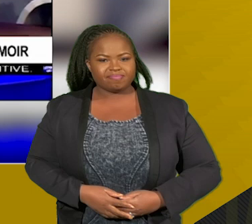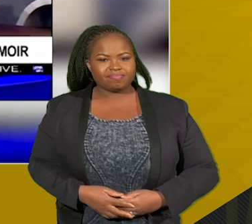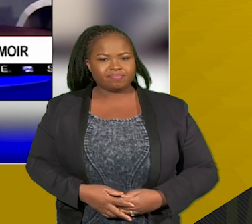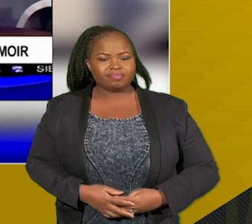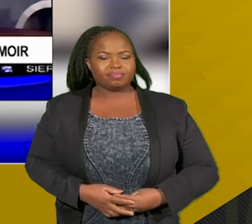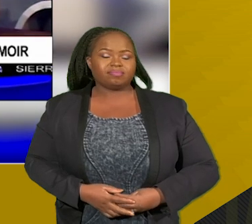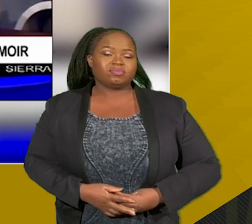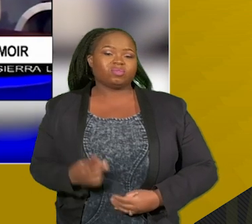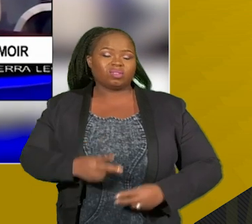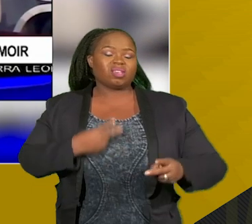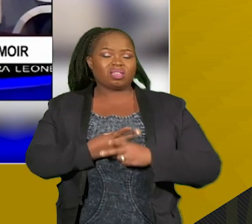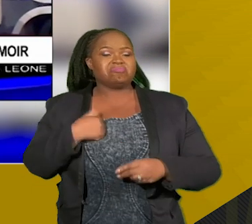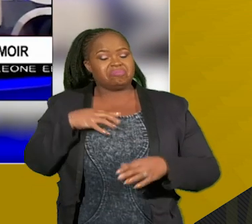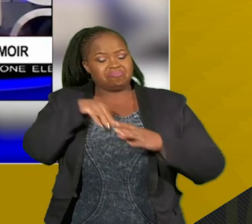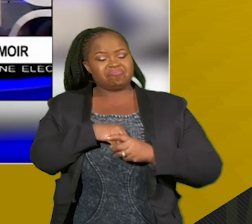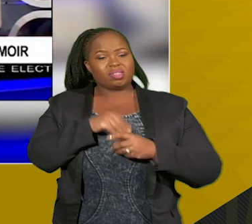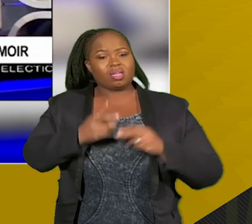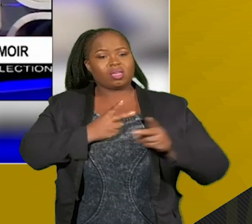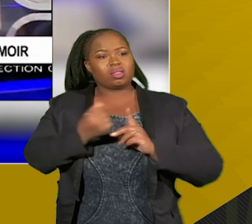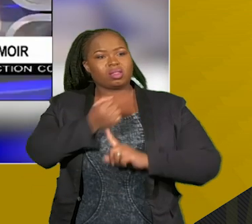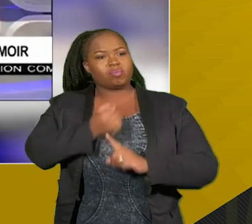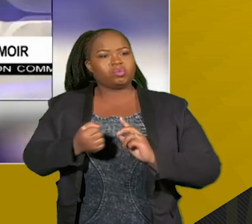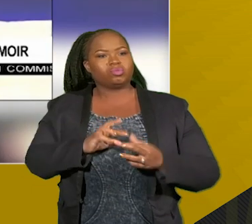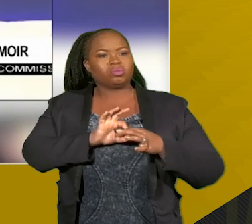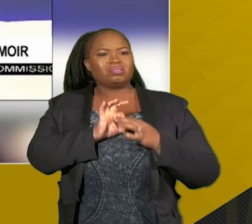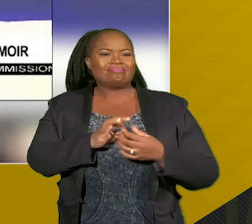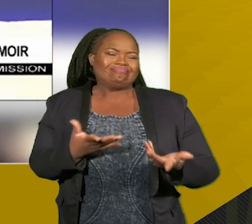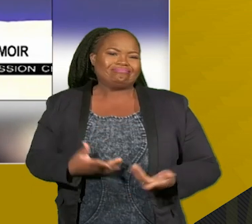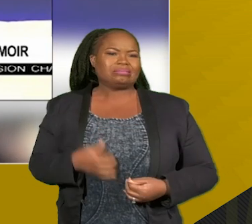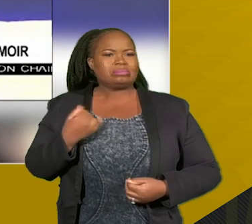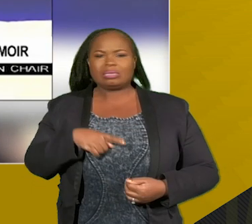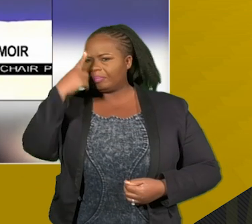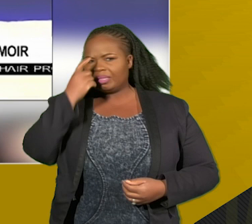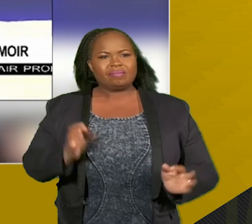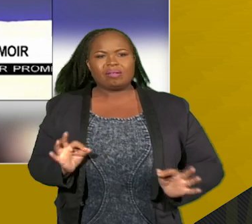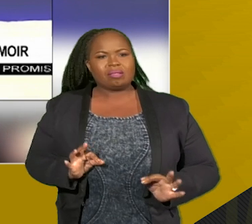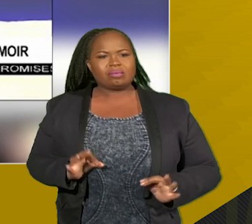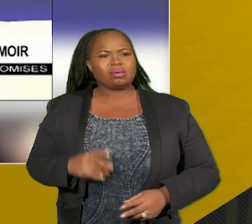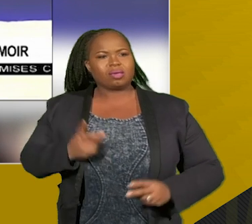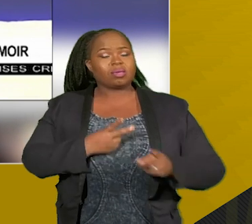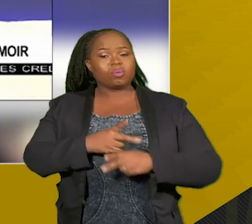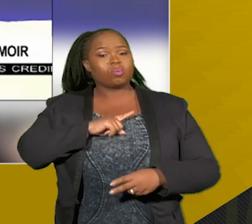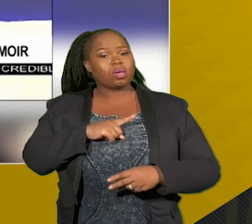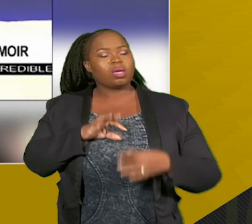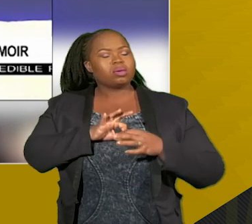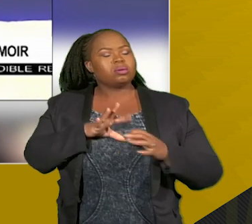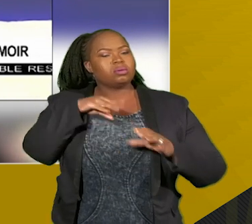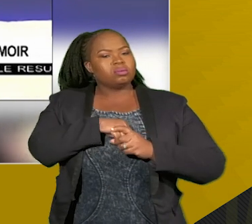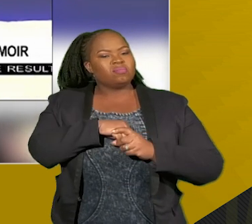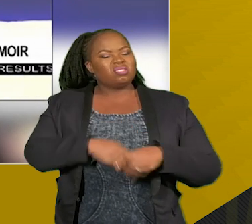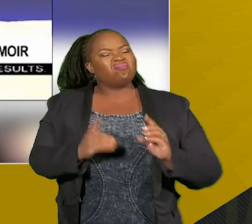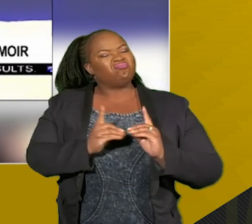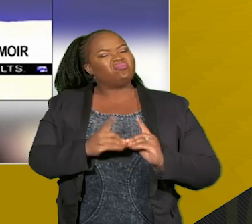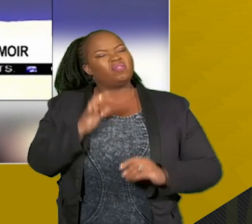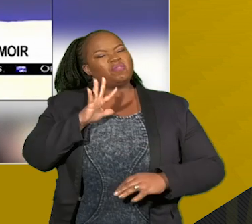aback that I ended up in an abusive relationship, and I still can't believe that I was in one. And but it was a relationship where I dated